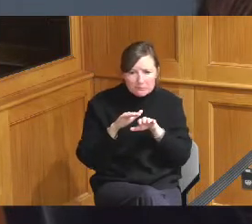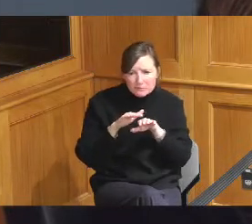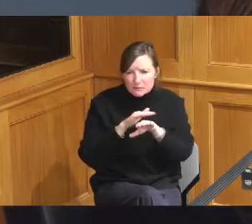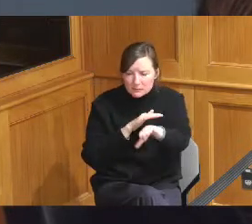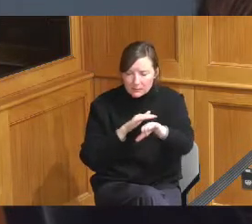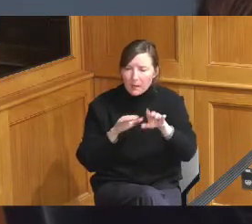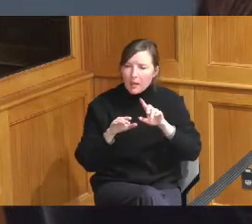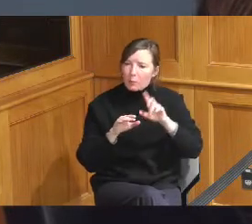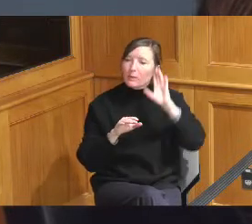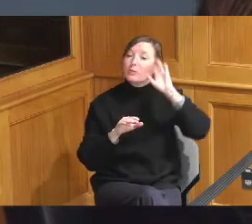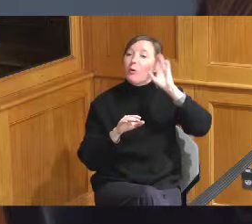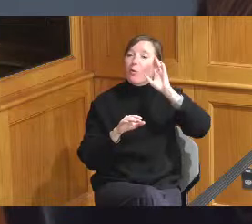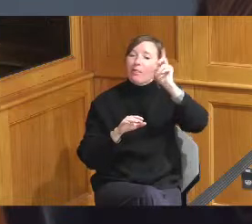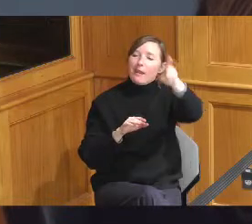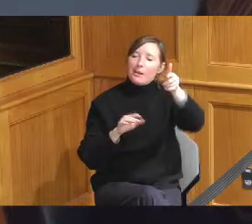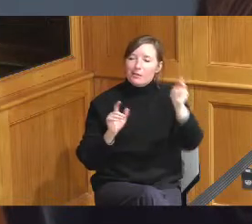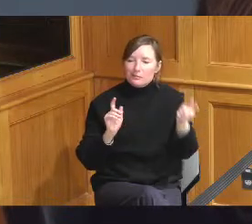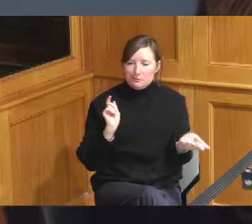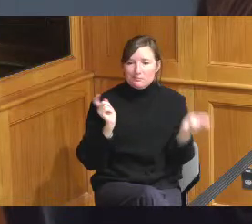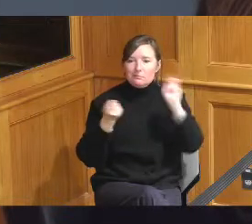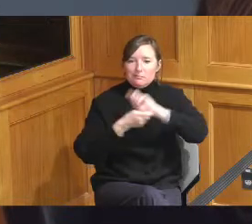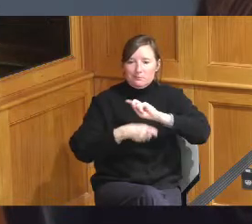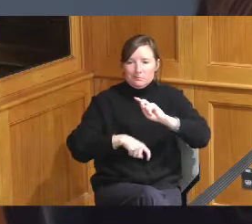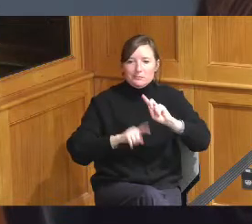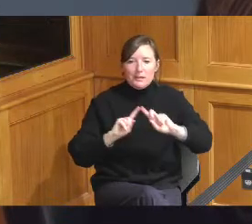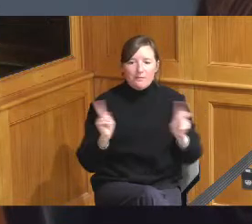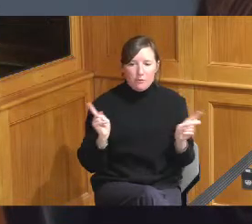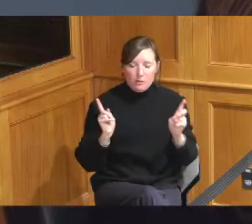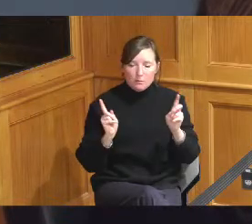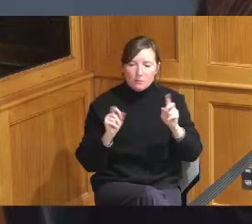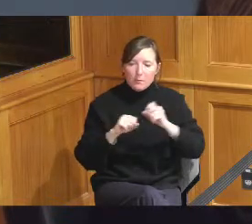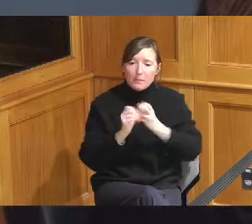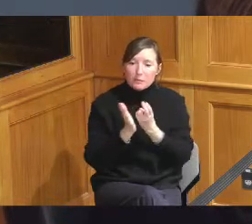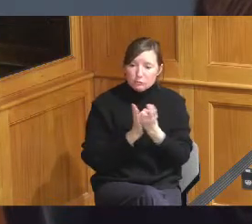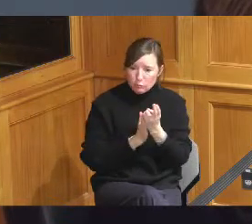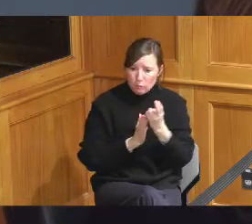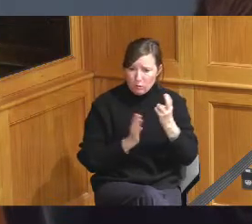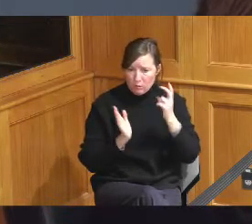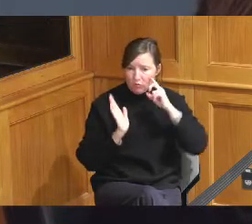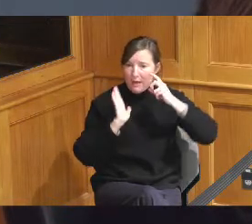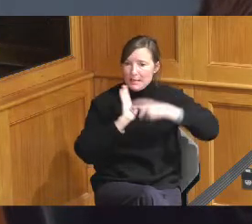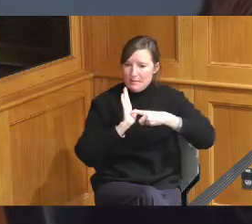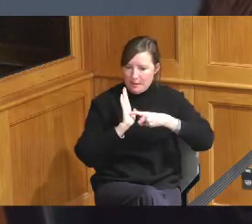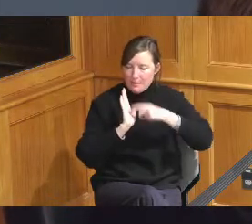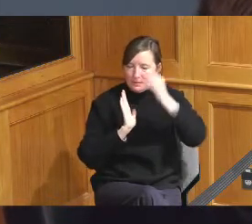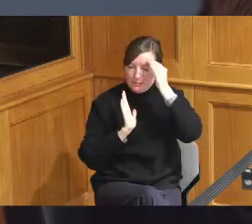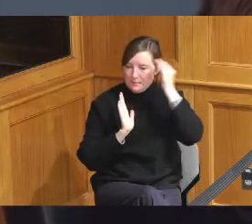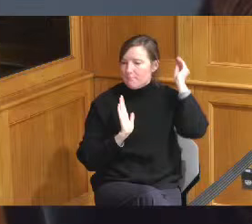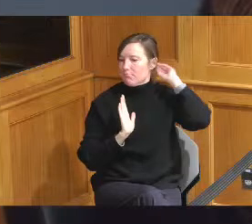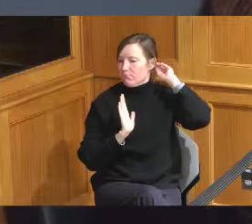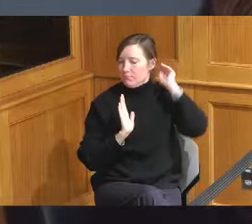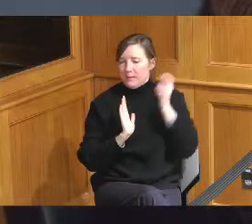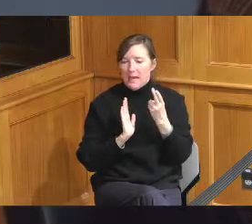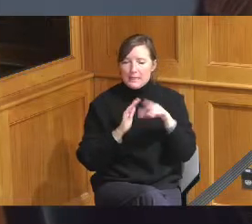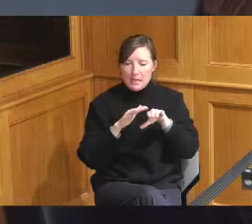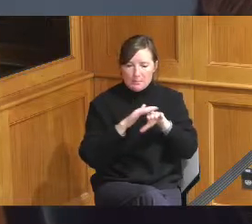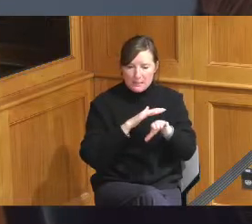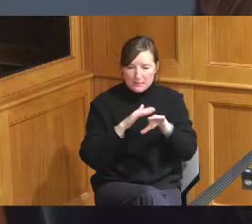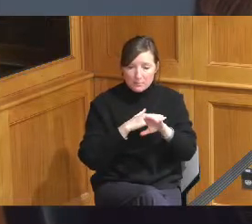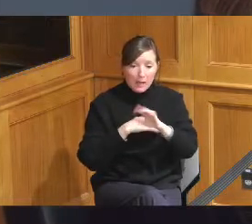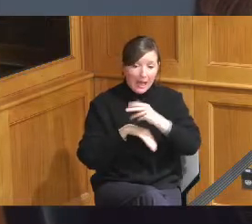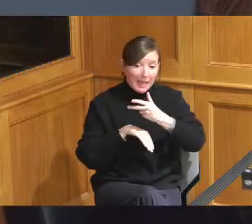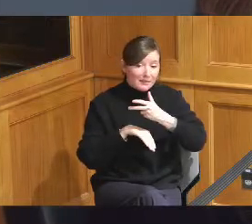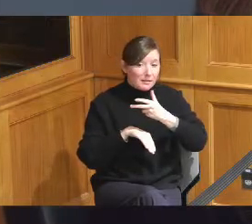just wanted to make sure that handicap accessibility has been recognized, and also the parking for